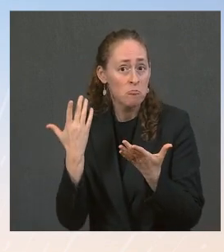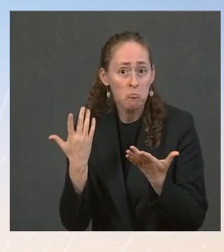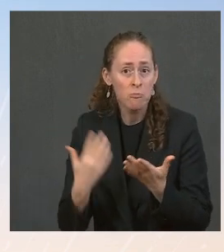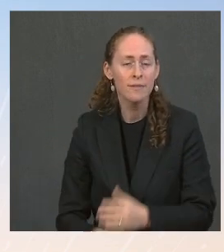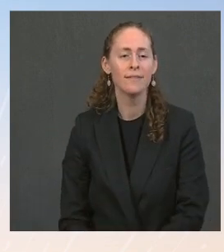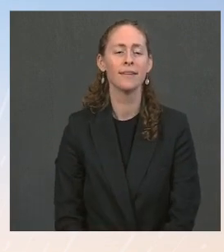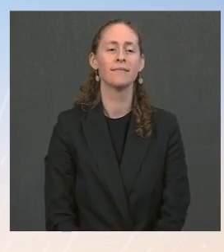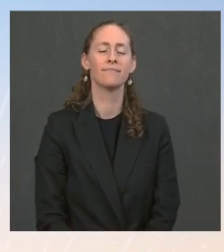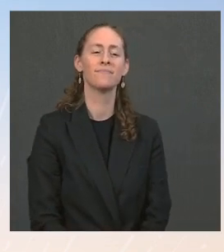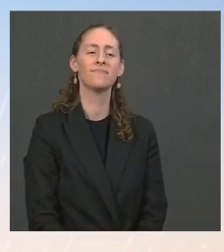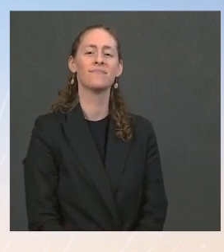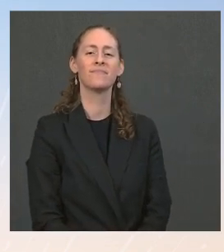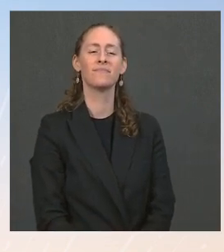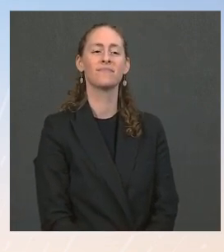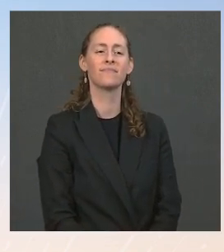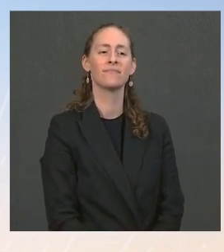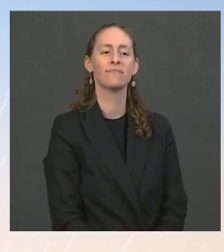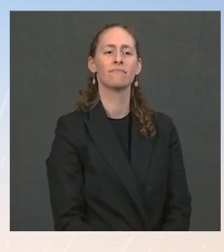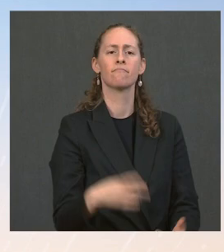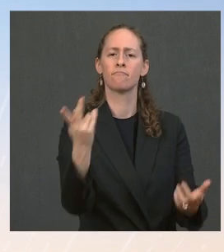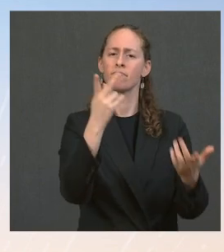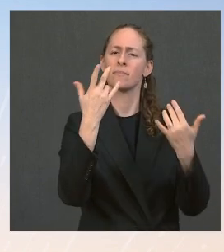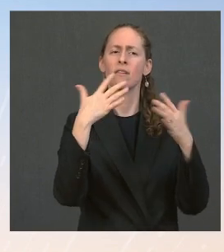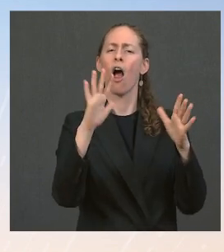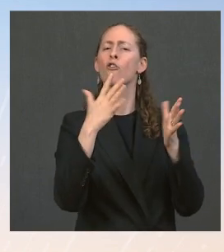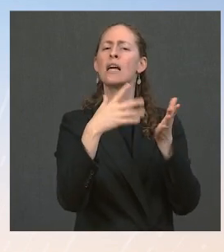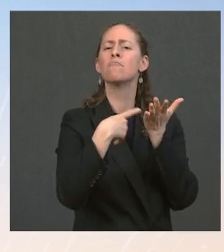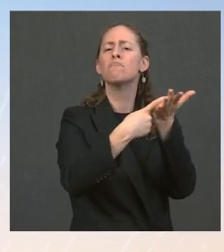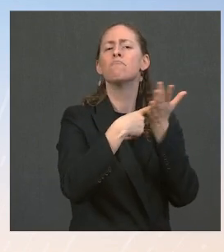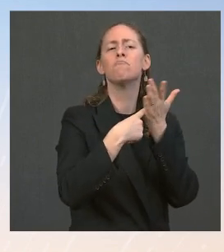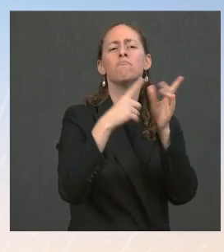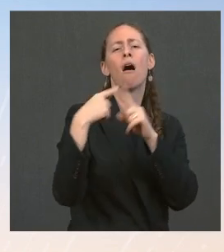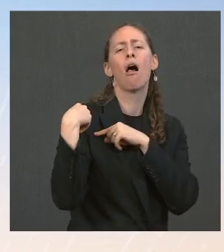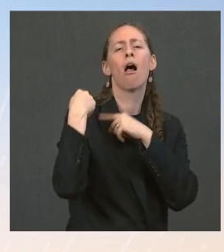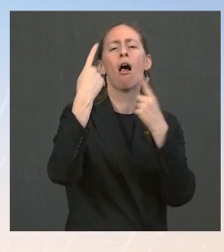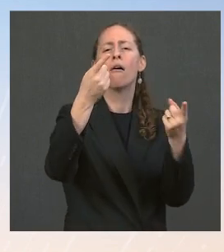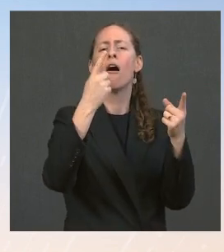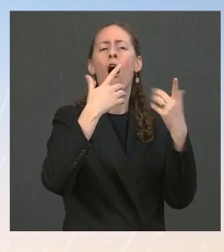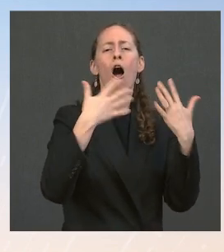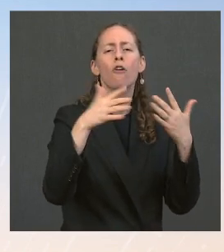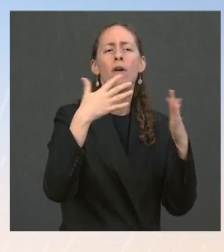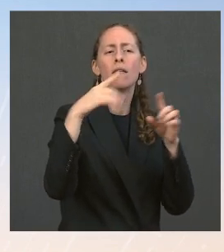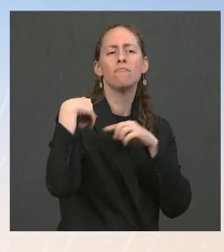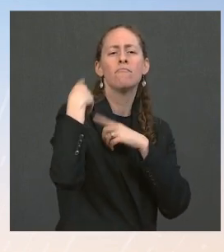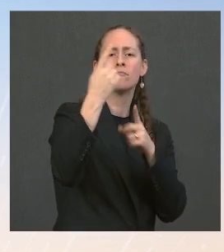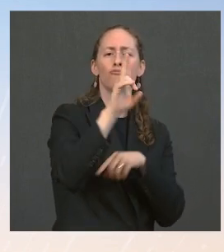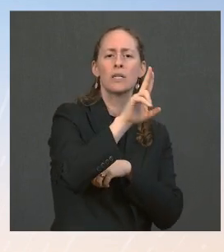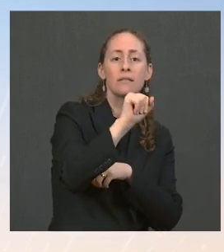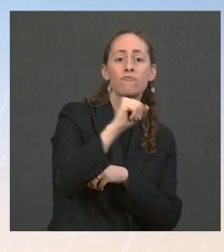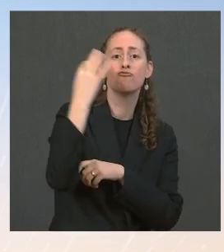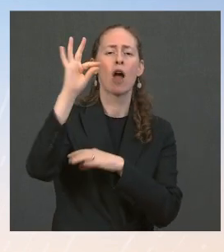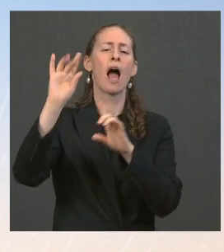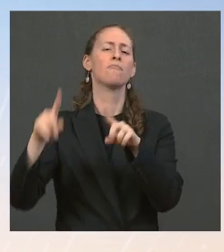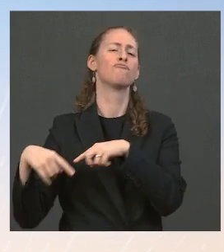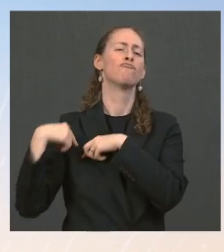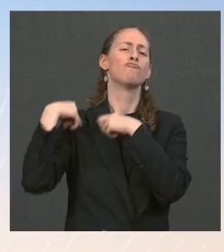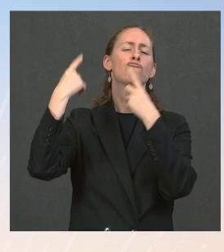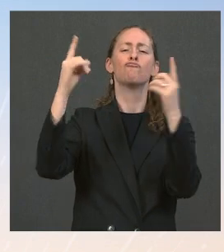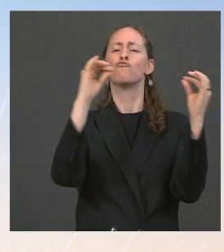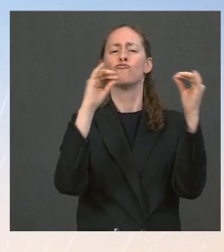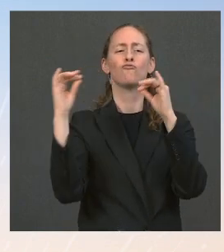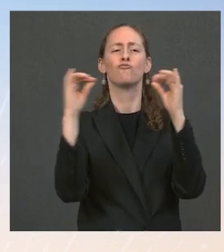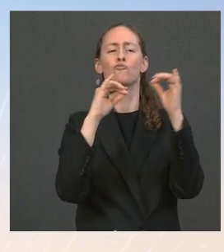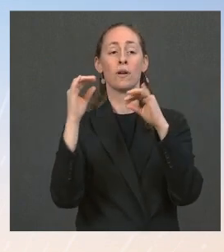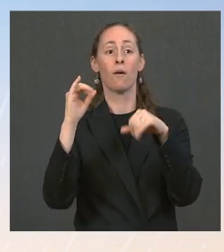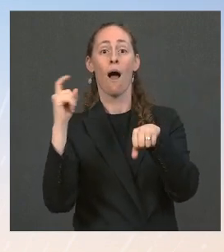there have been ongoing discussions and engagements at a variety of levels between the United States and France. So certainly the possibility of a meeting